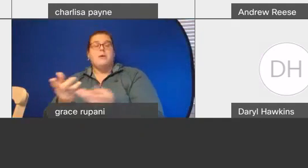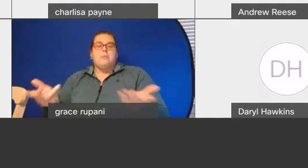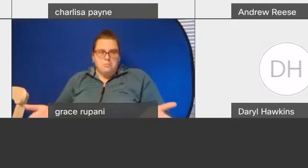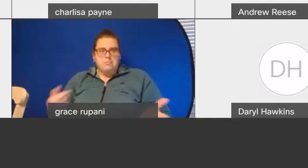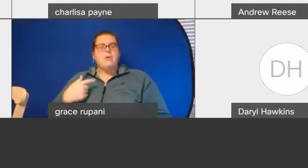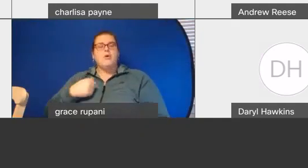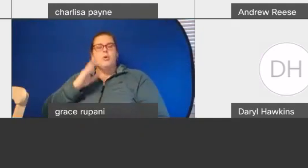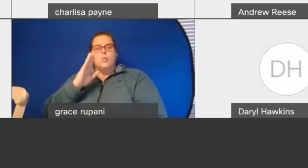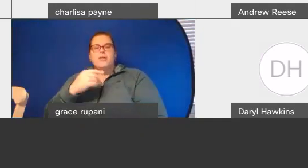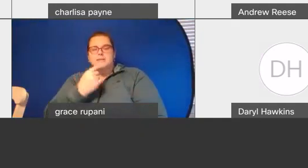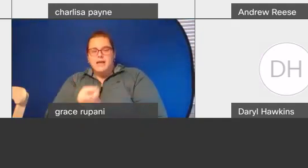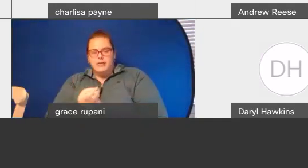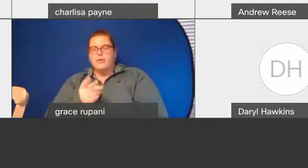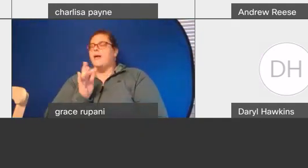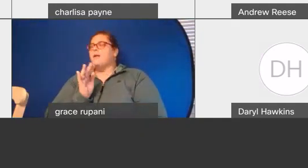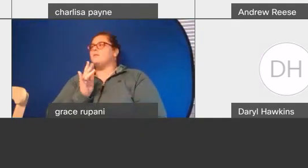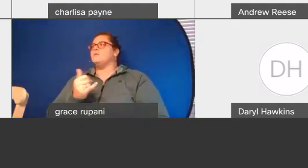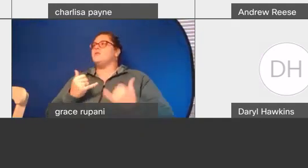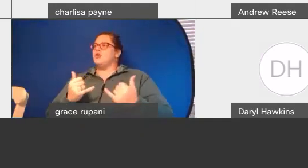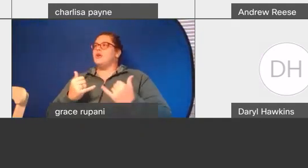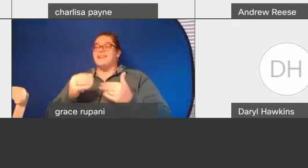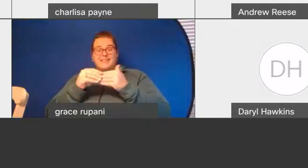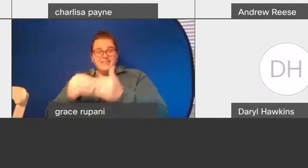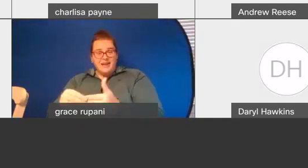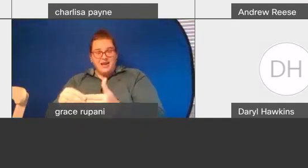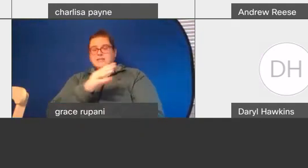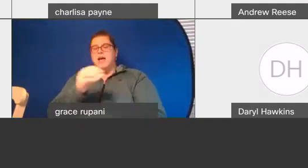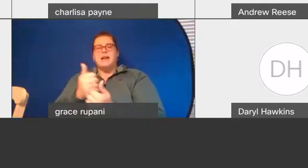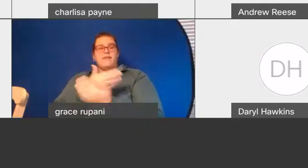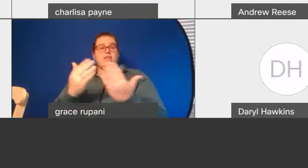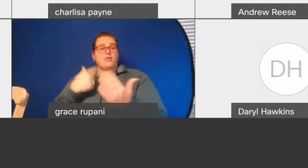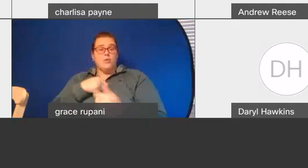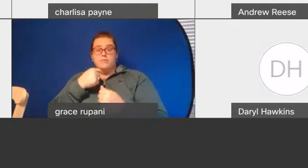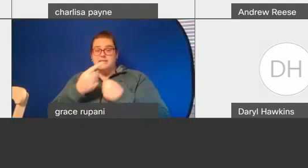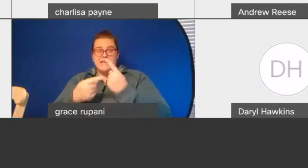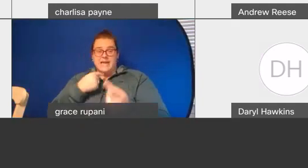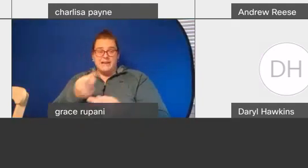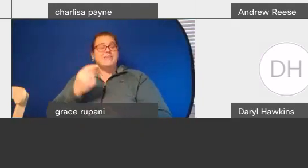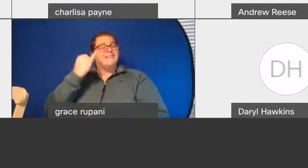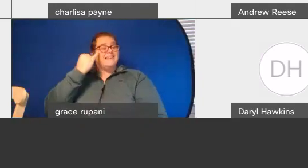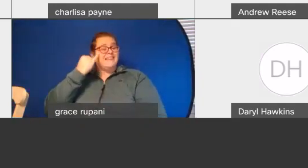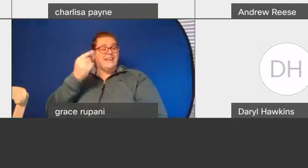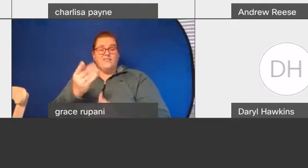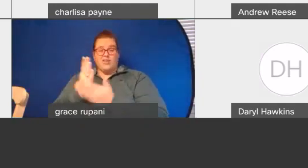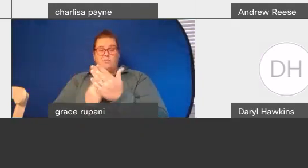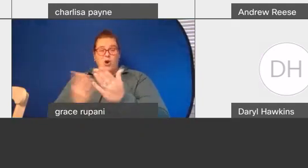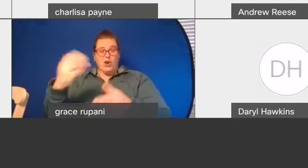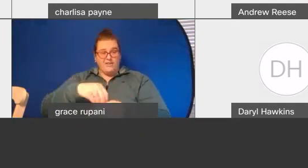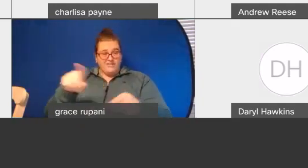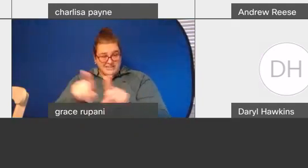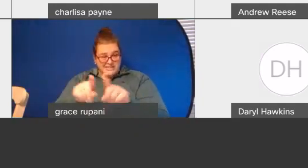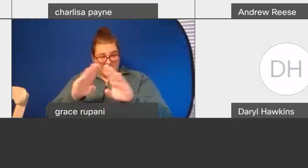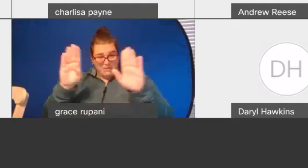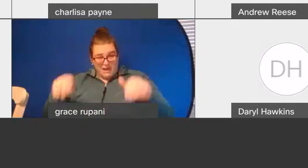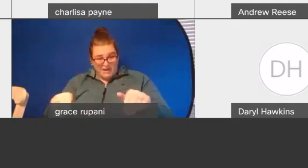currently our guidance and what we have been saying is that if somebody if they are part of the same household, they